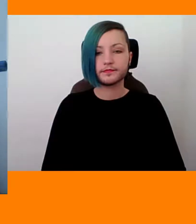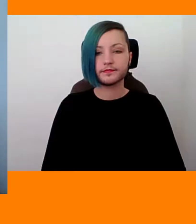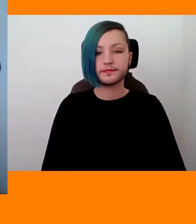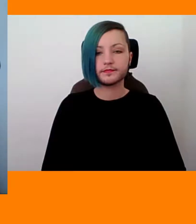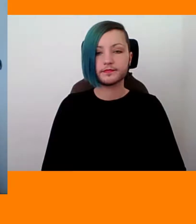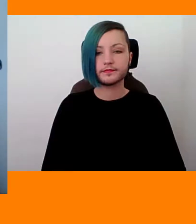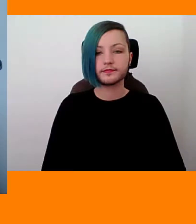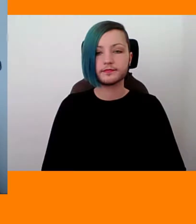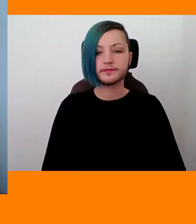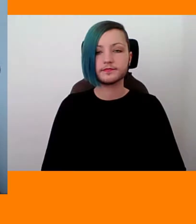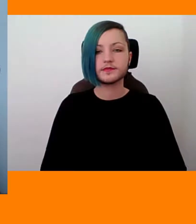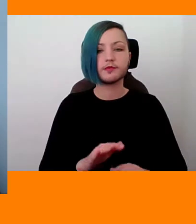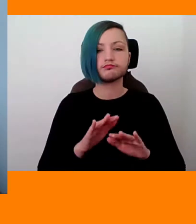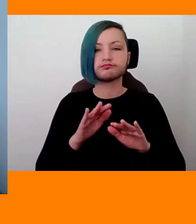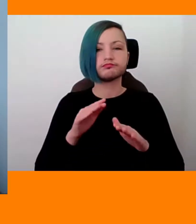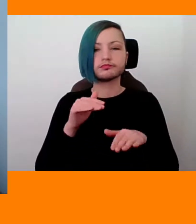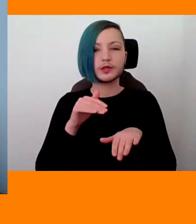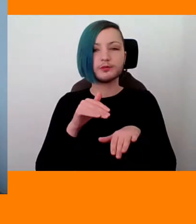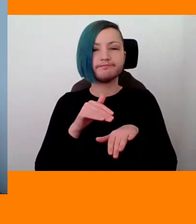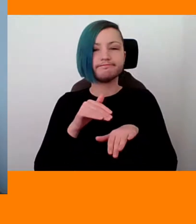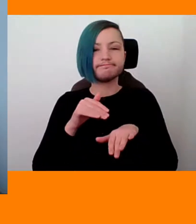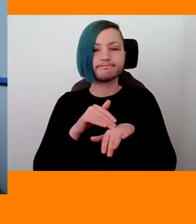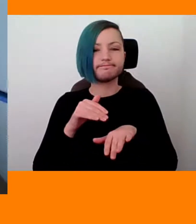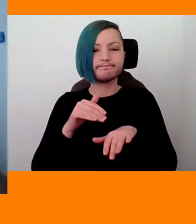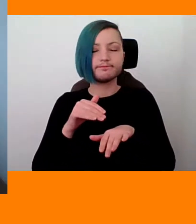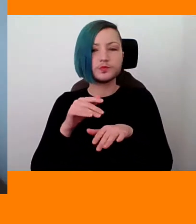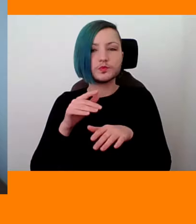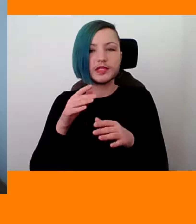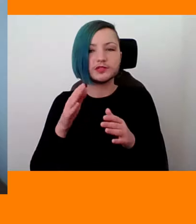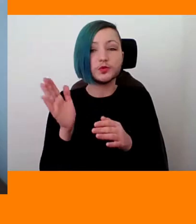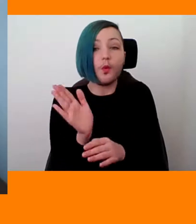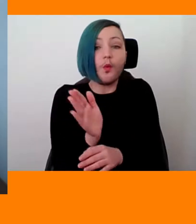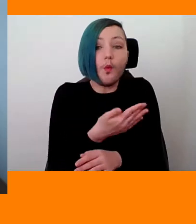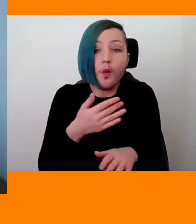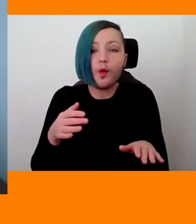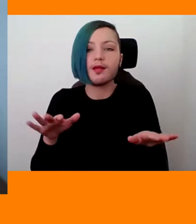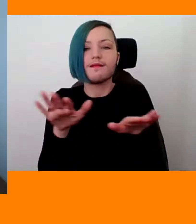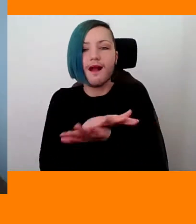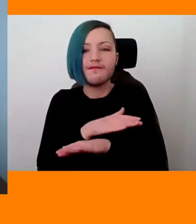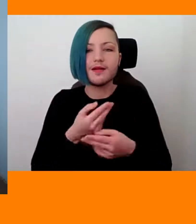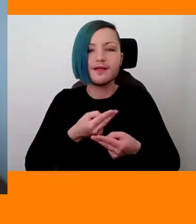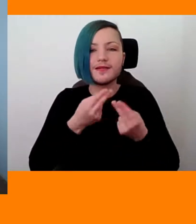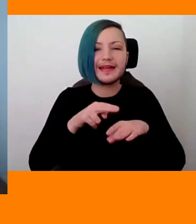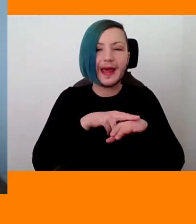Don't go all the way to the edge there because you need the light blue to show through.